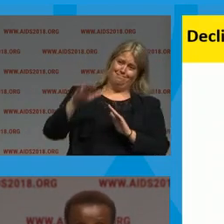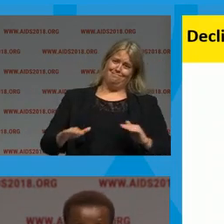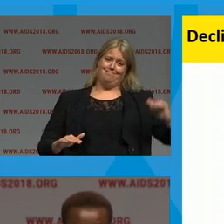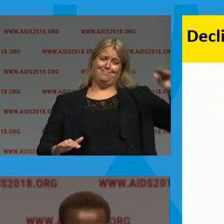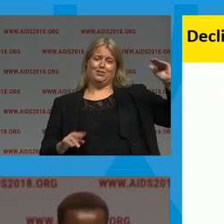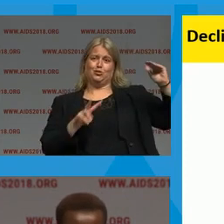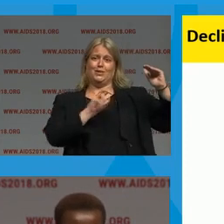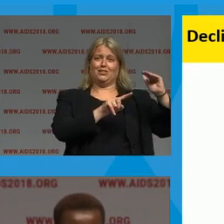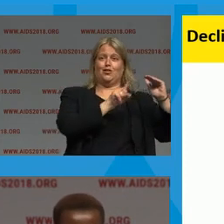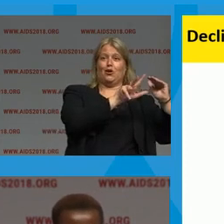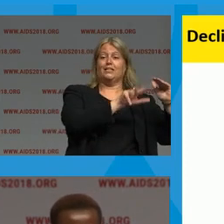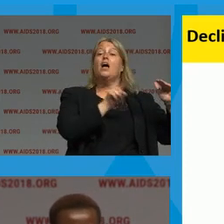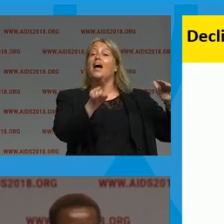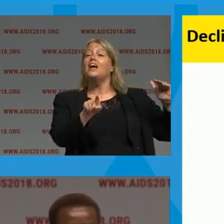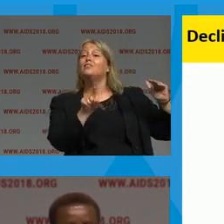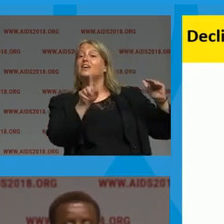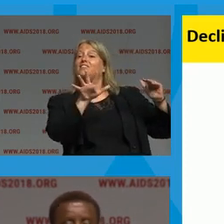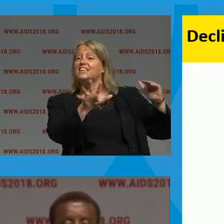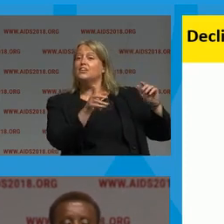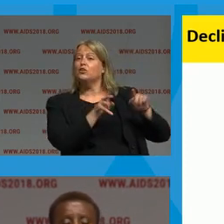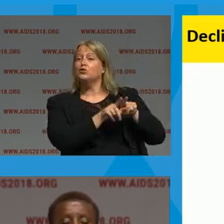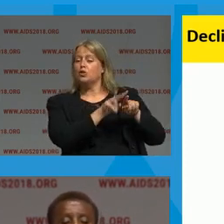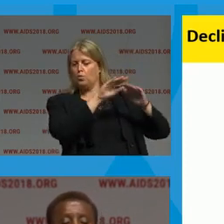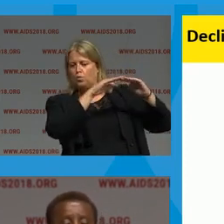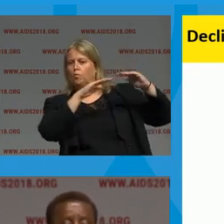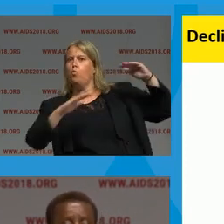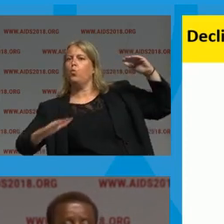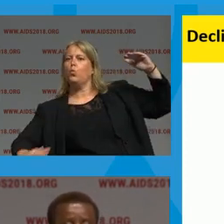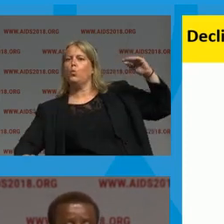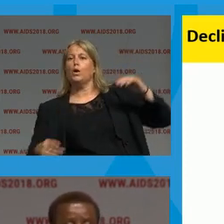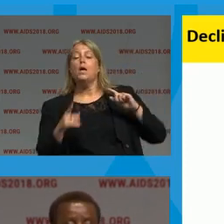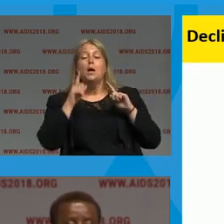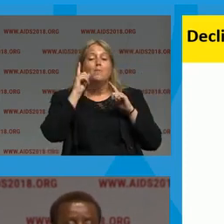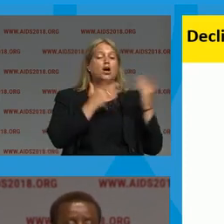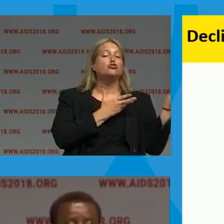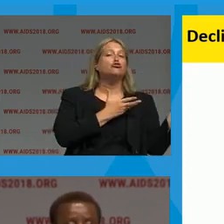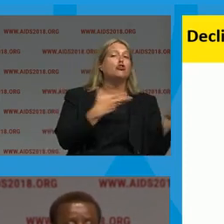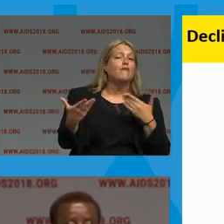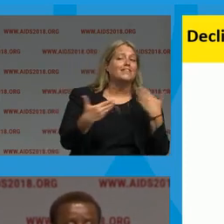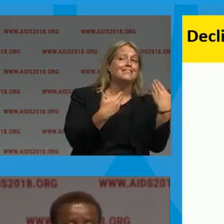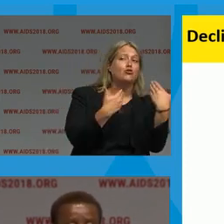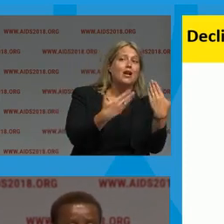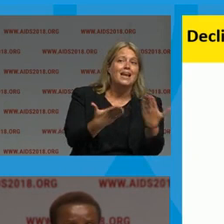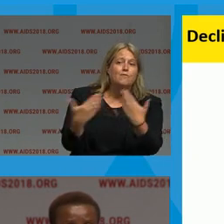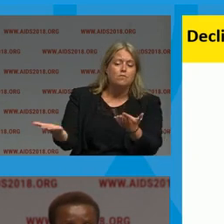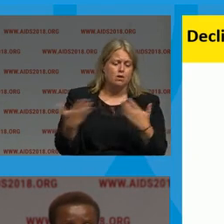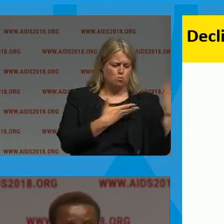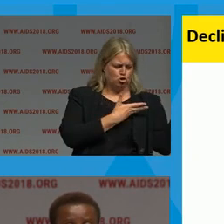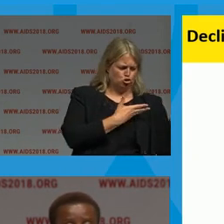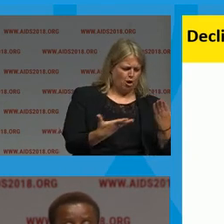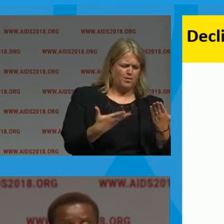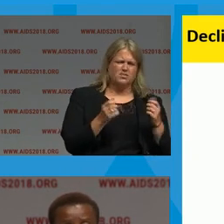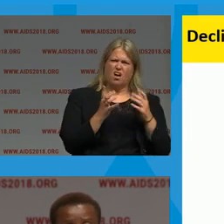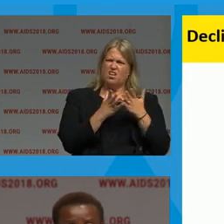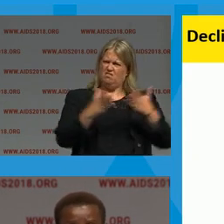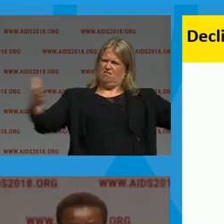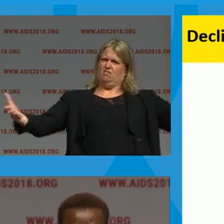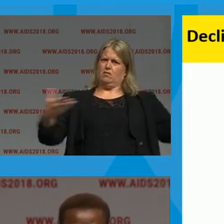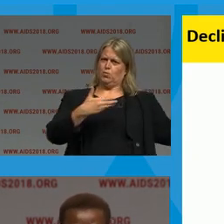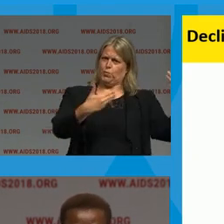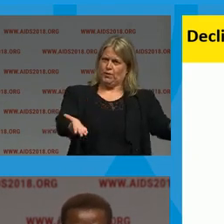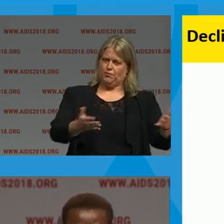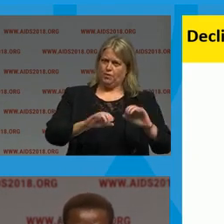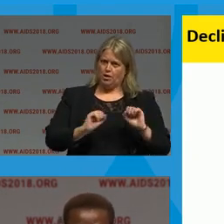in 2015. But what about service delivery and being able to deliver services at scale? I borrowed